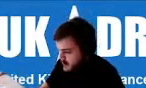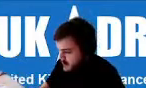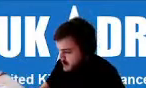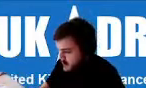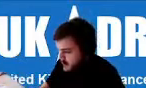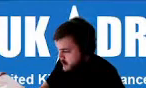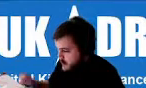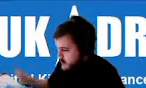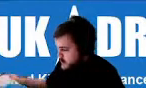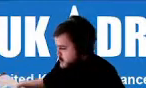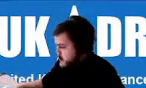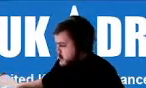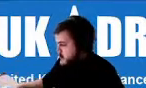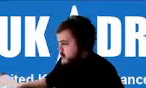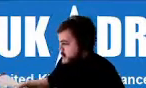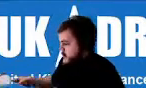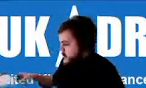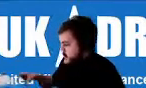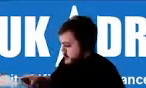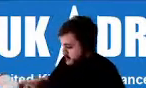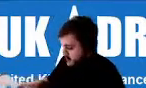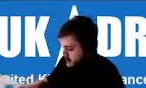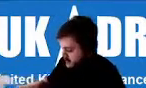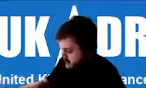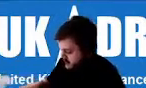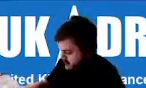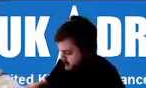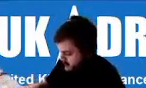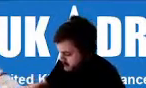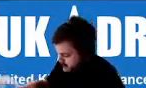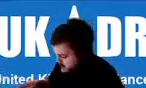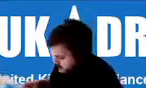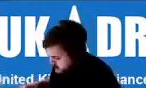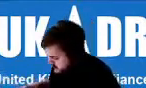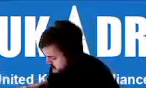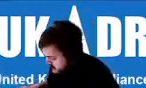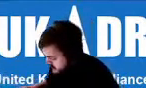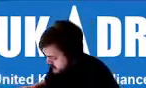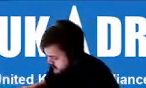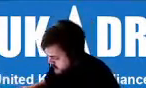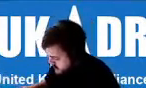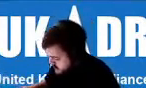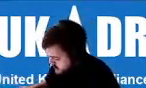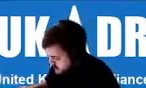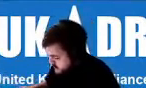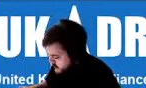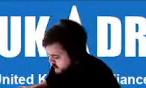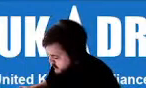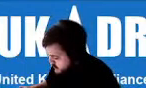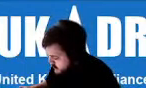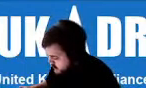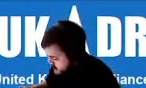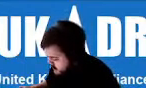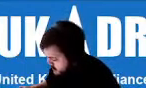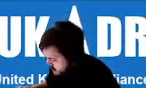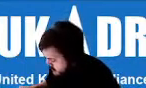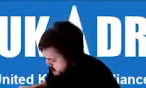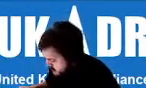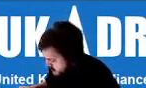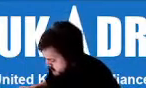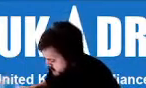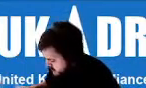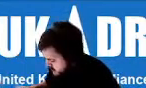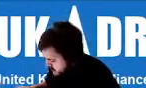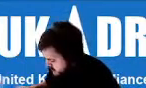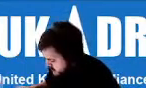For example, earthquake safety and people with disabilities in Greece. There are some really good initiatives going,